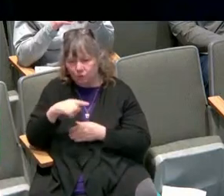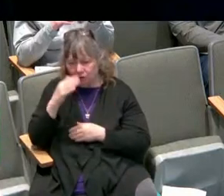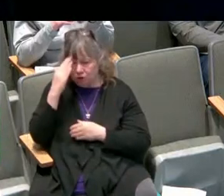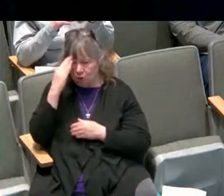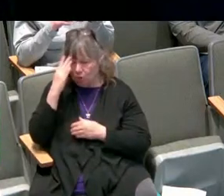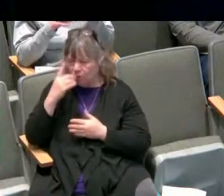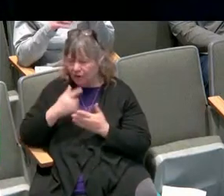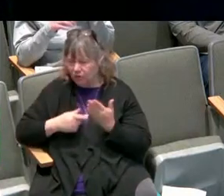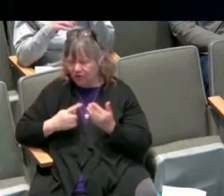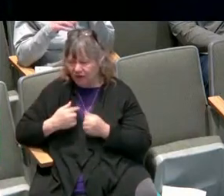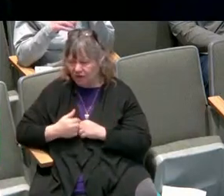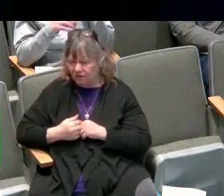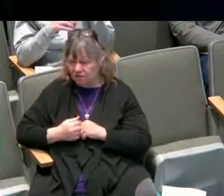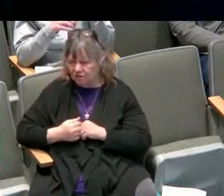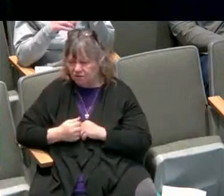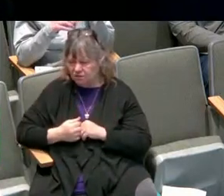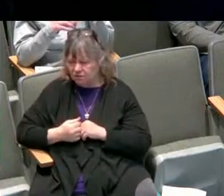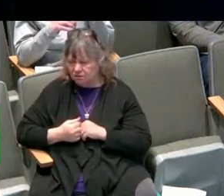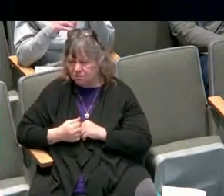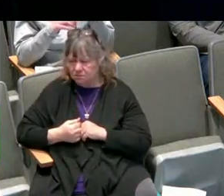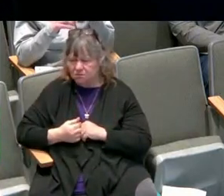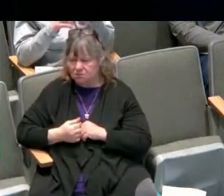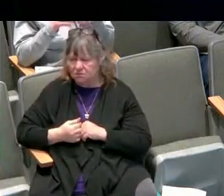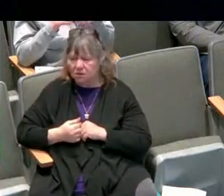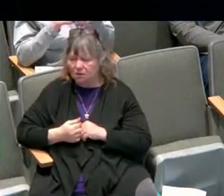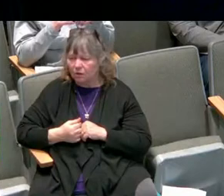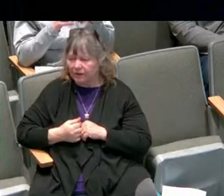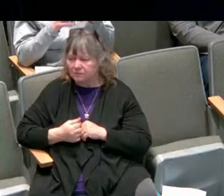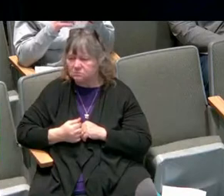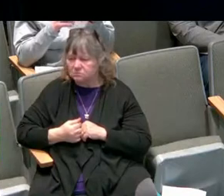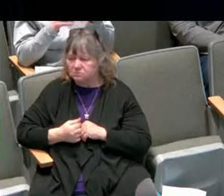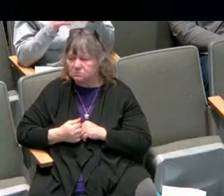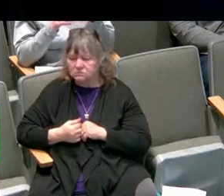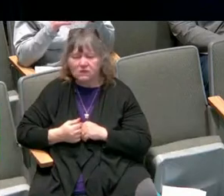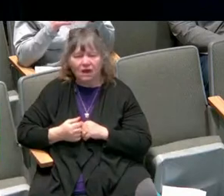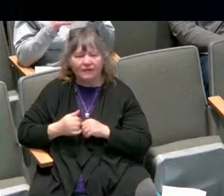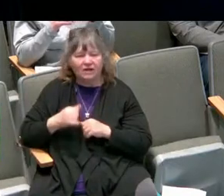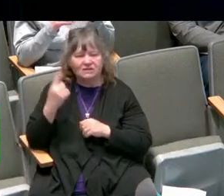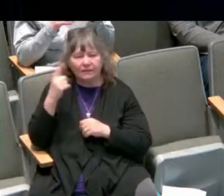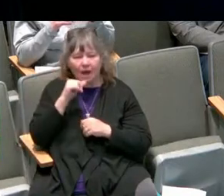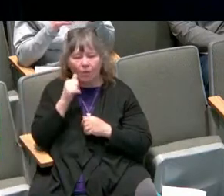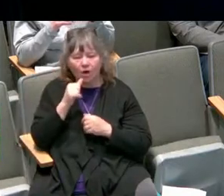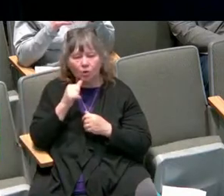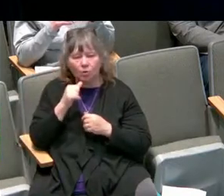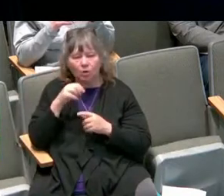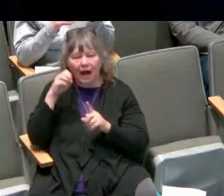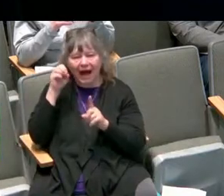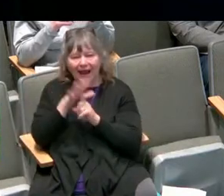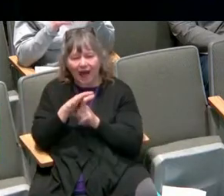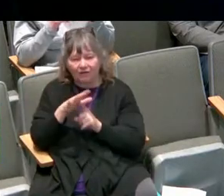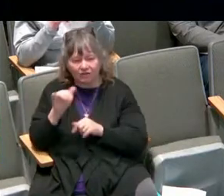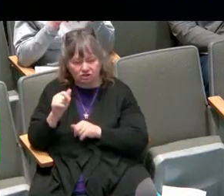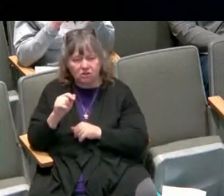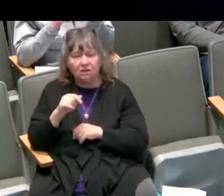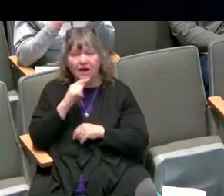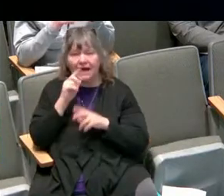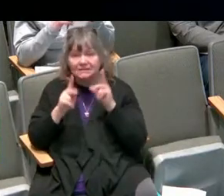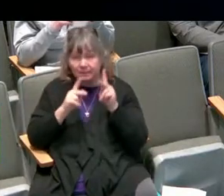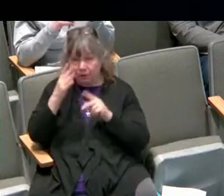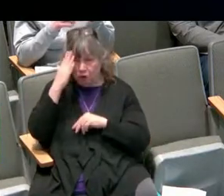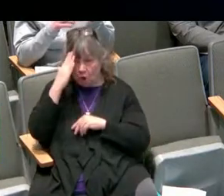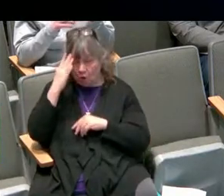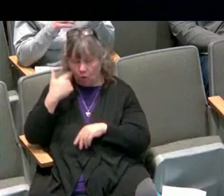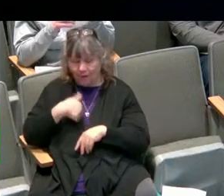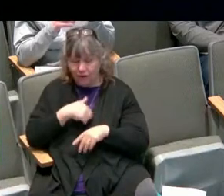lucky that we've got something one new thing to share so I'm going to highlight that first as people know